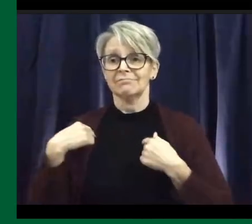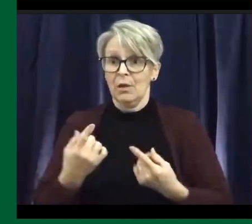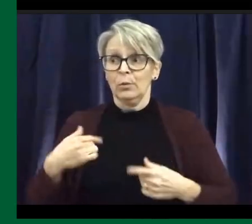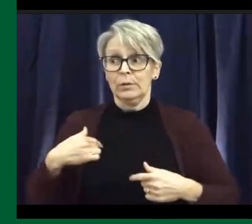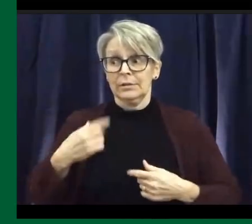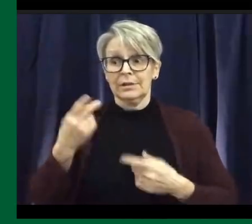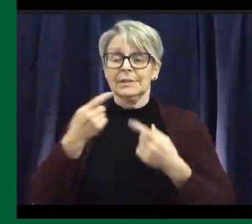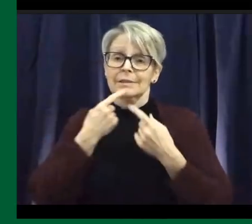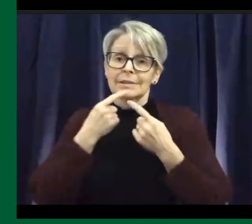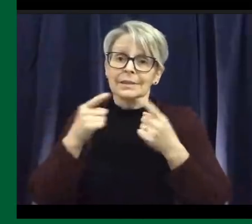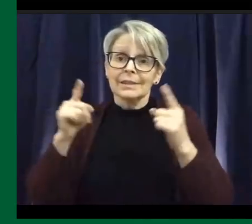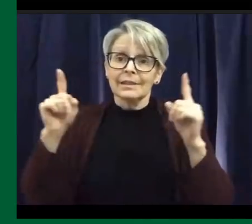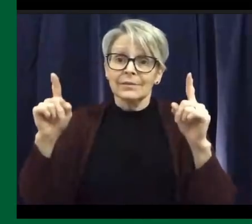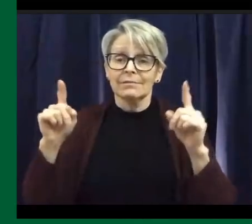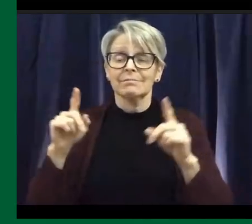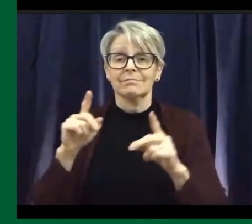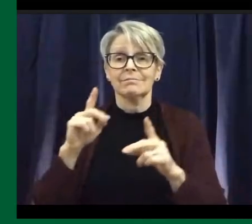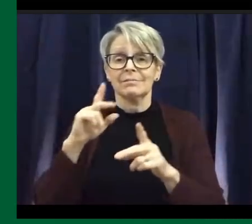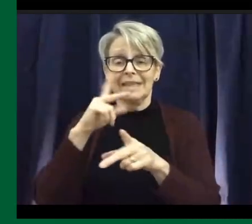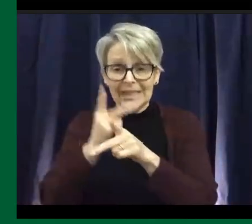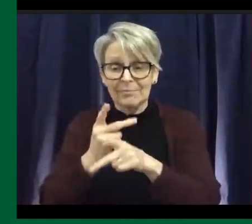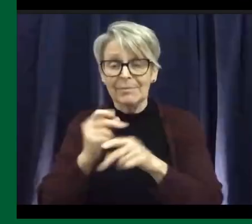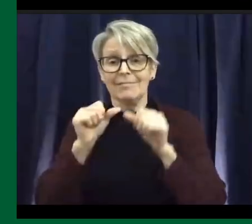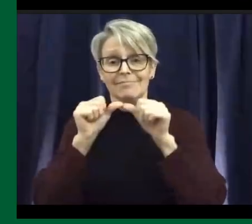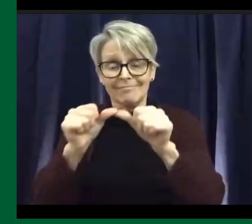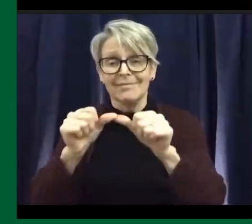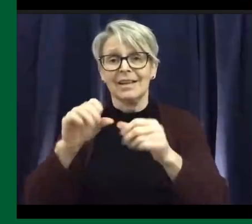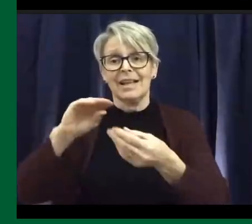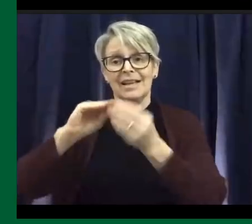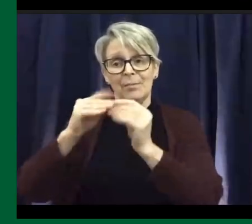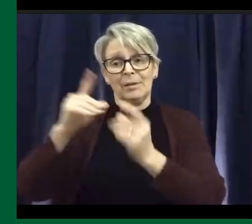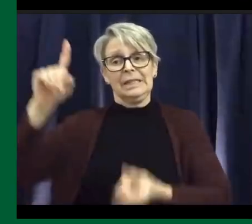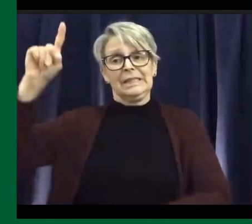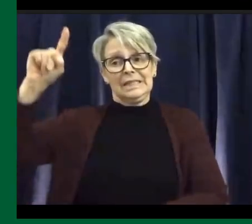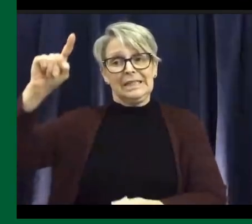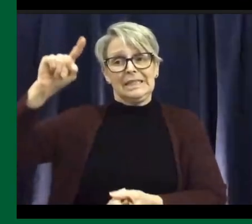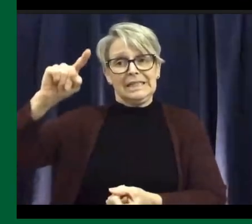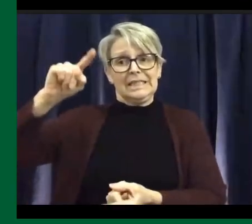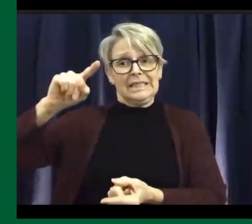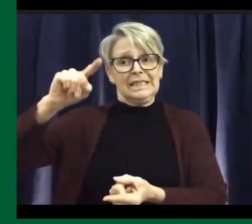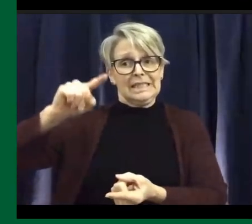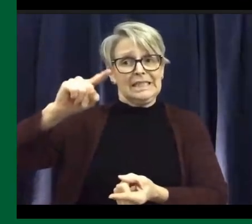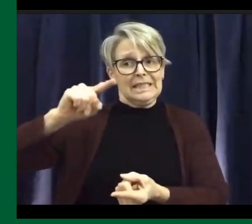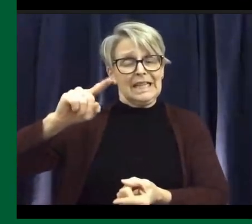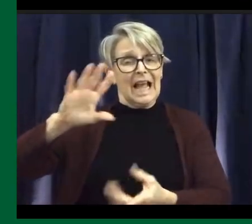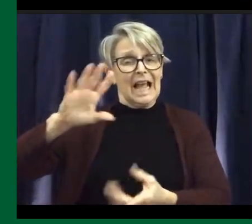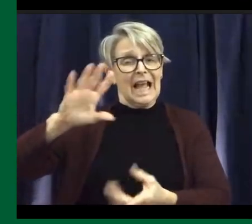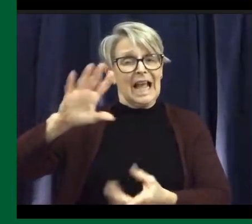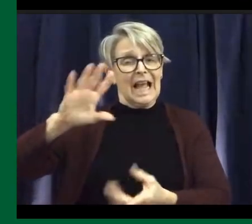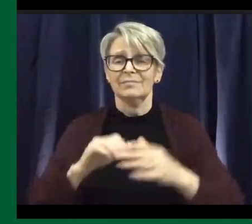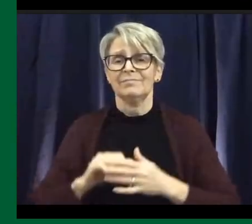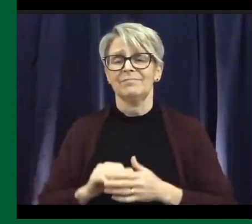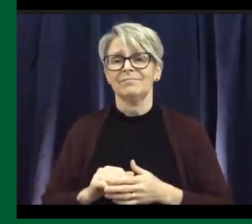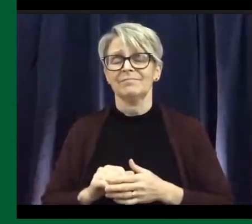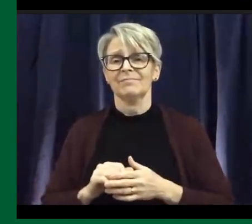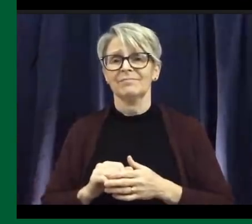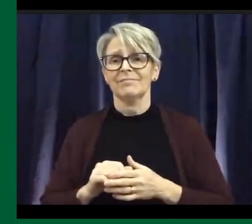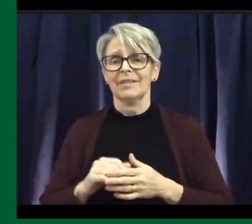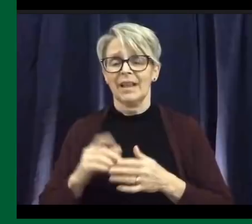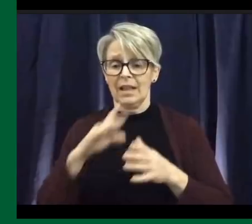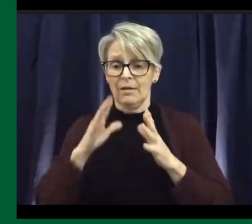keep doing that to keep our cases trending down. And of course, there's lots of opportunities now to get